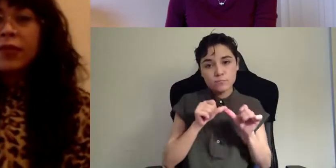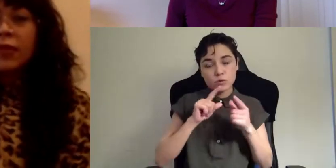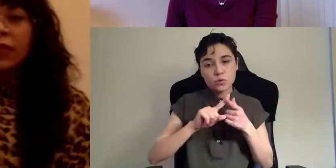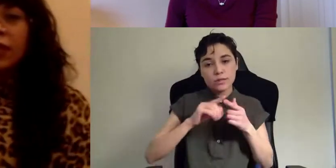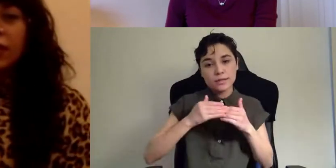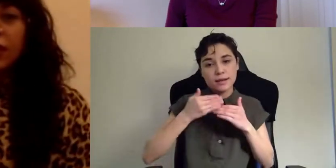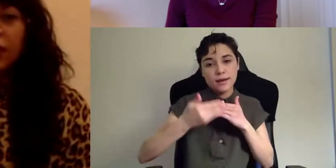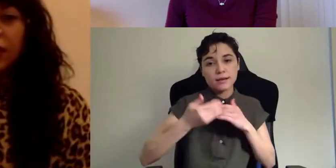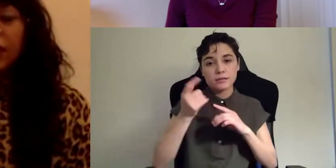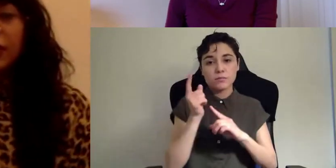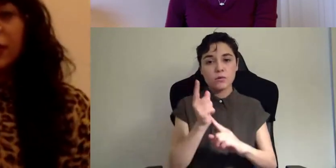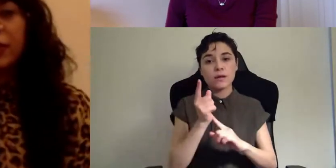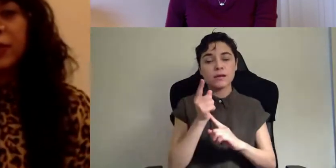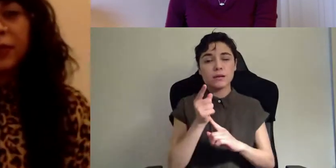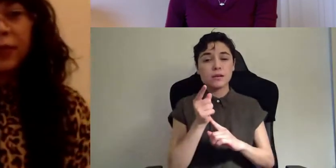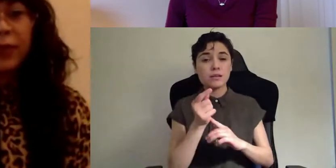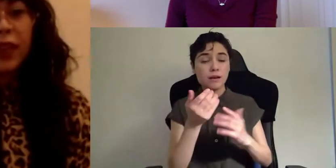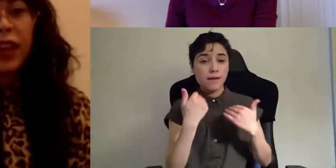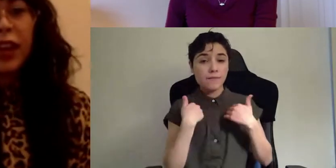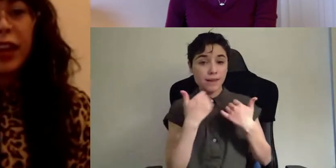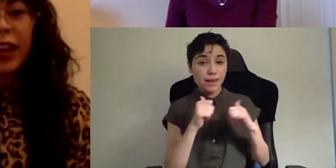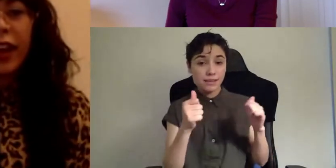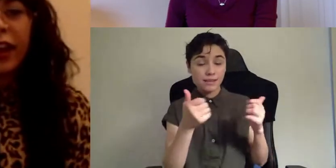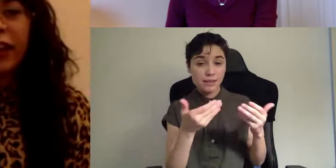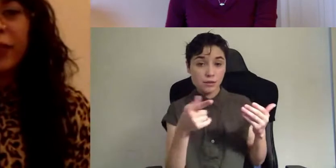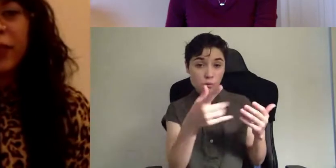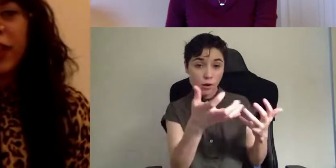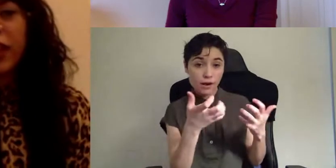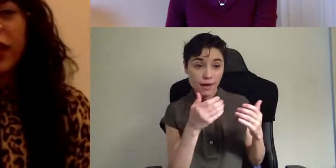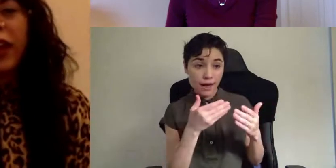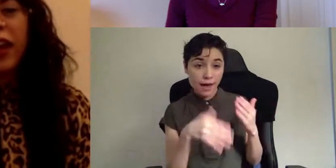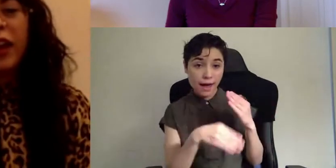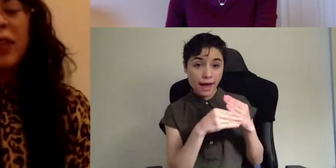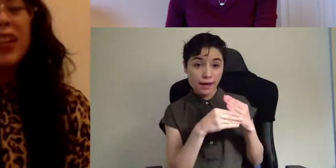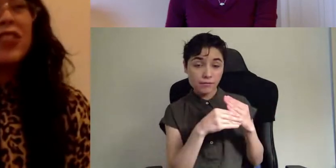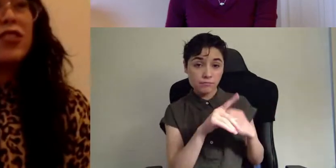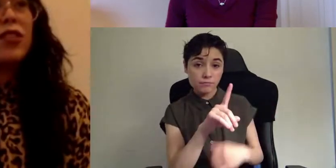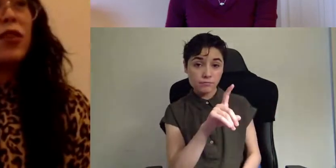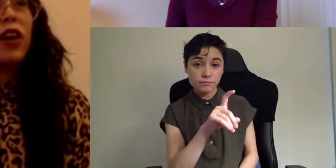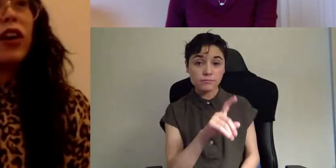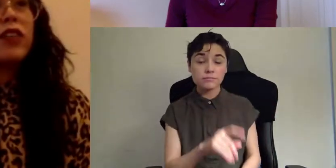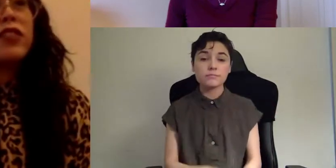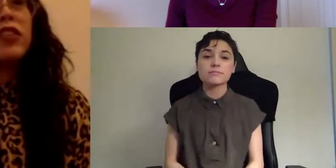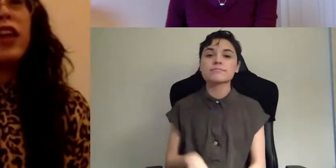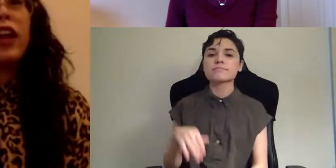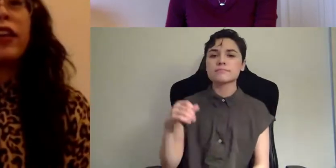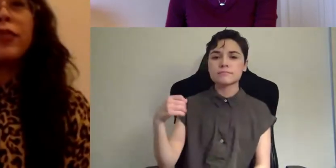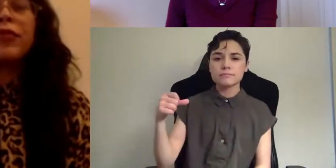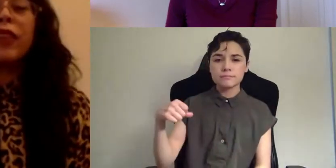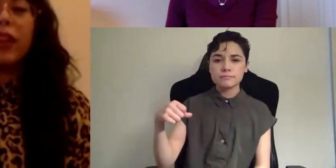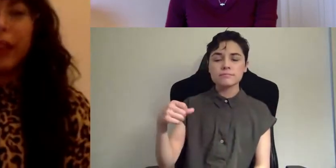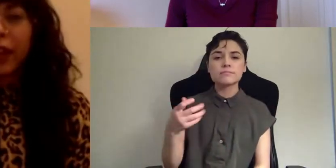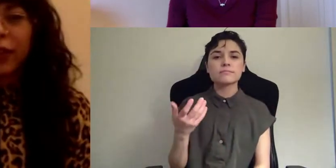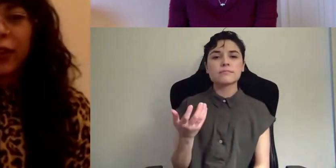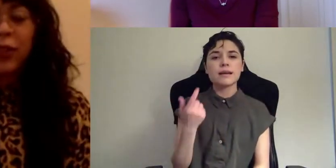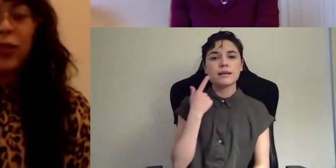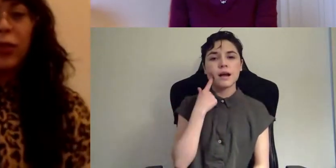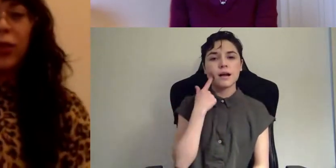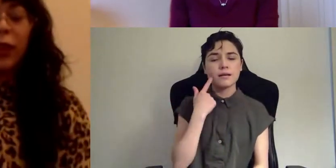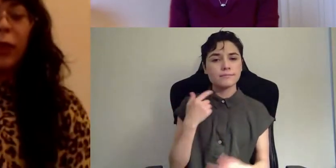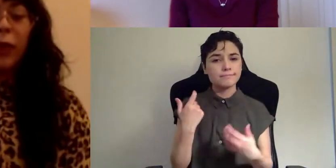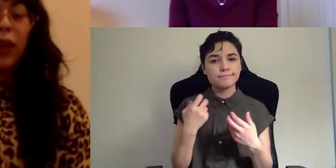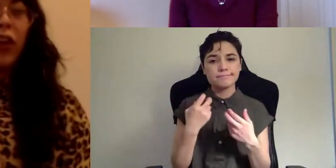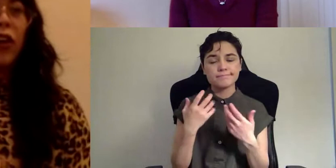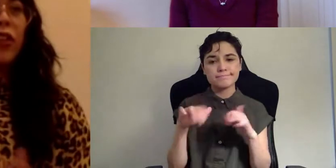You have anything to add to that, Brooke? I mean, it's just so hard to like even